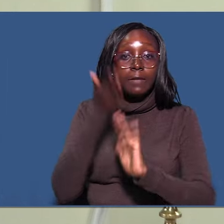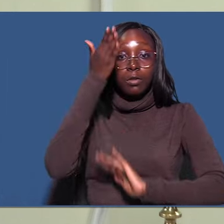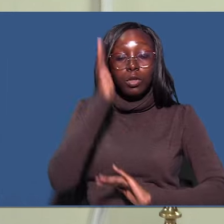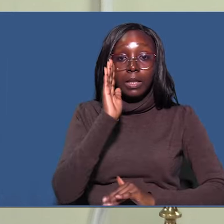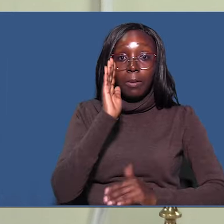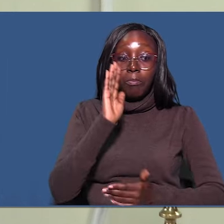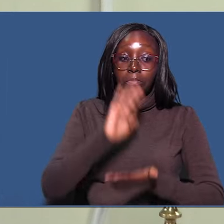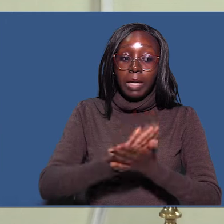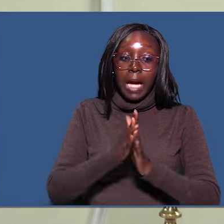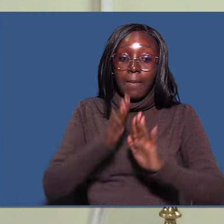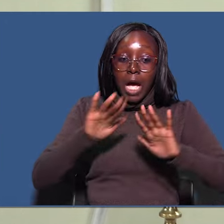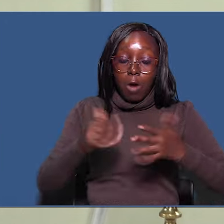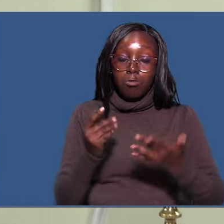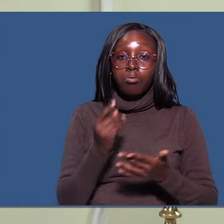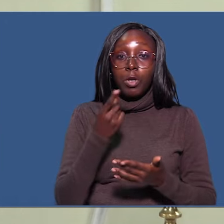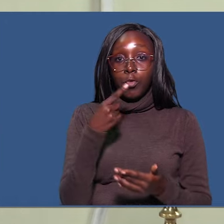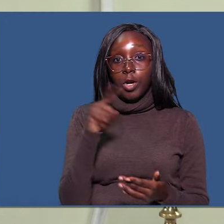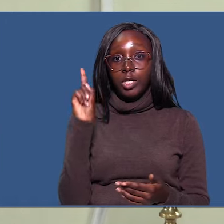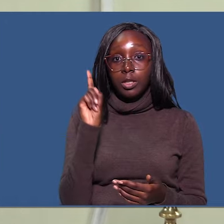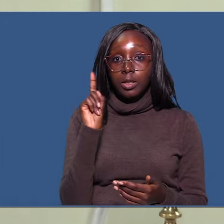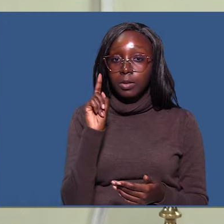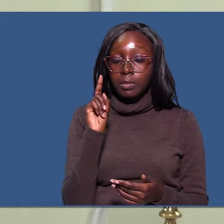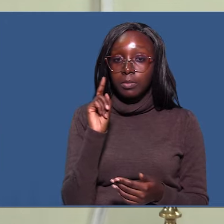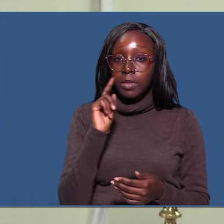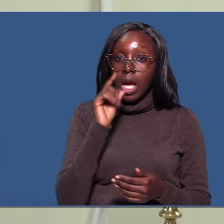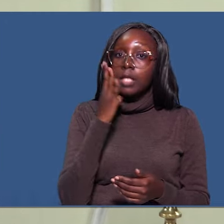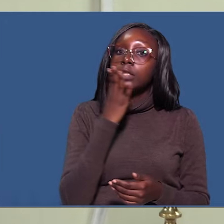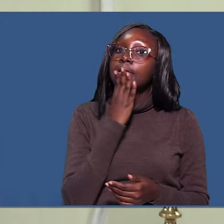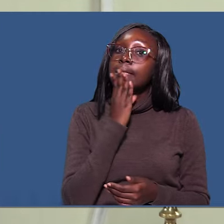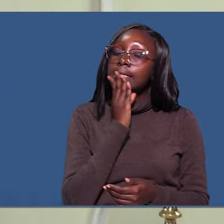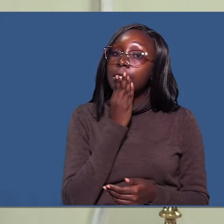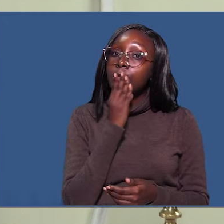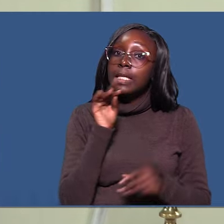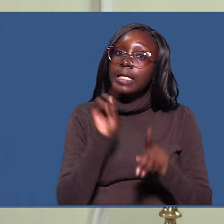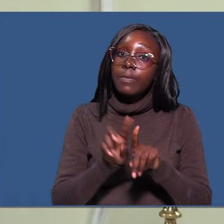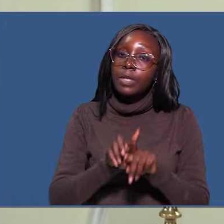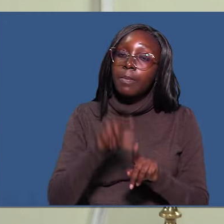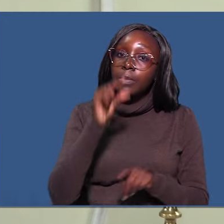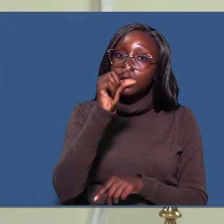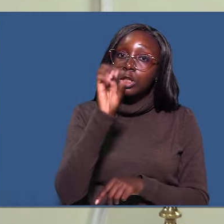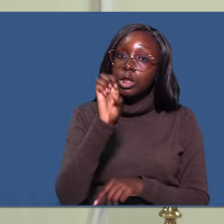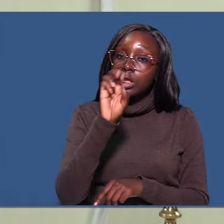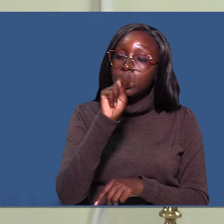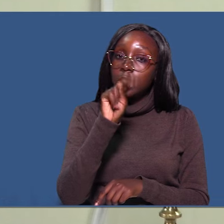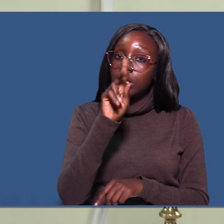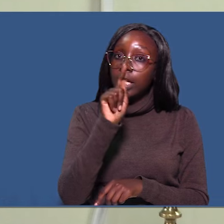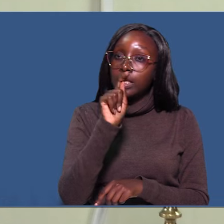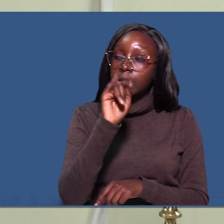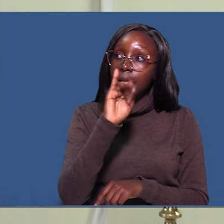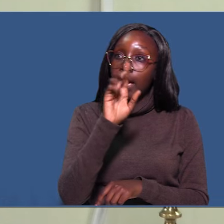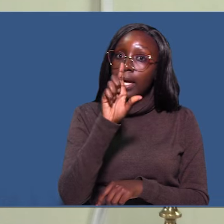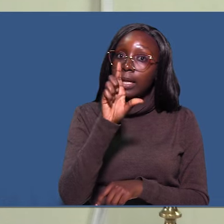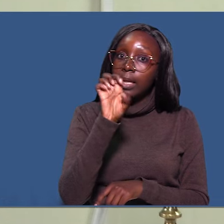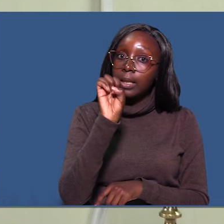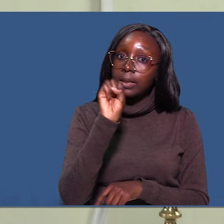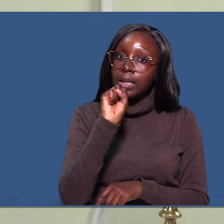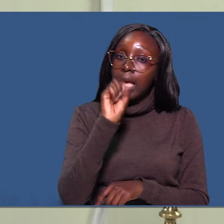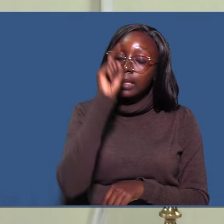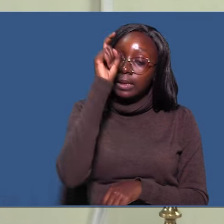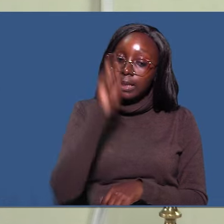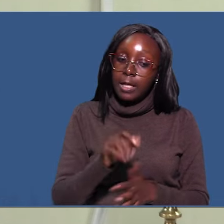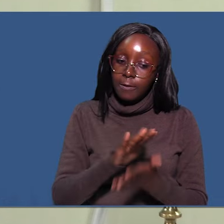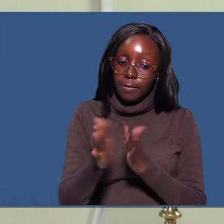him as righteousness. Jews, just like the Gentiles, needed the same repentance and forgiveness of their